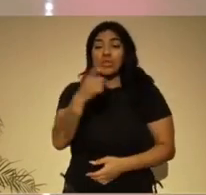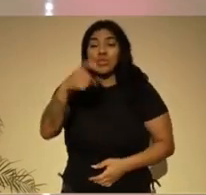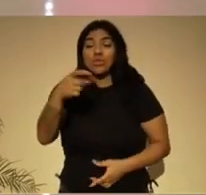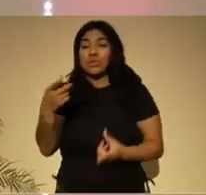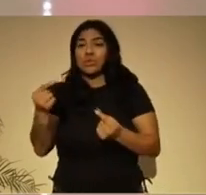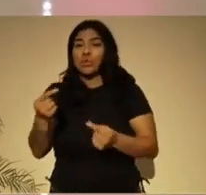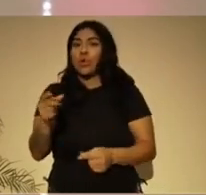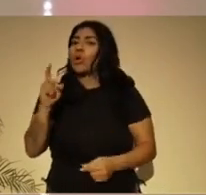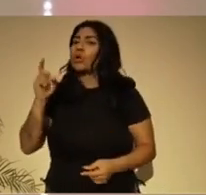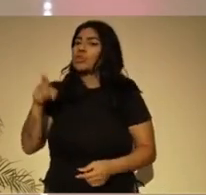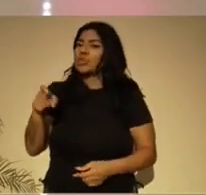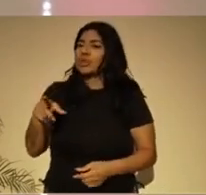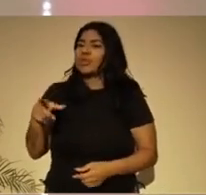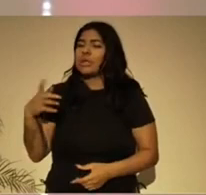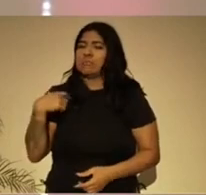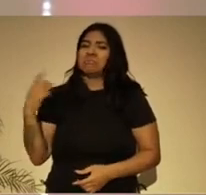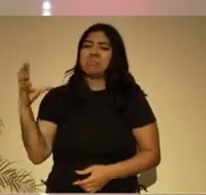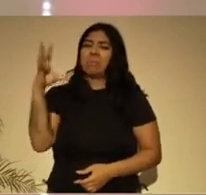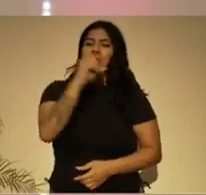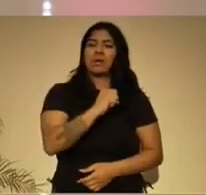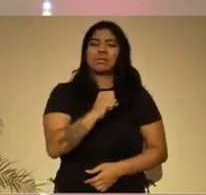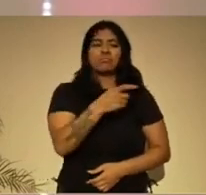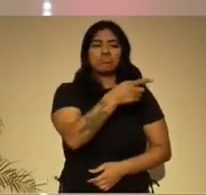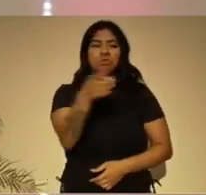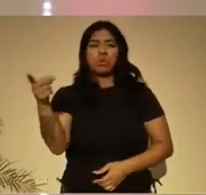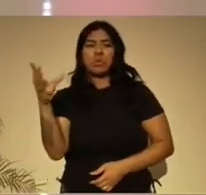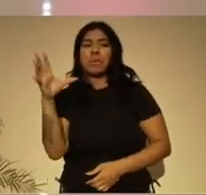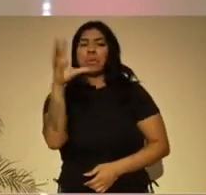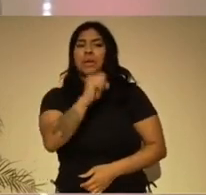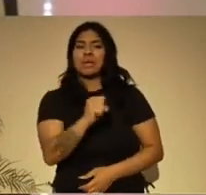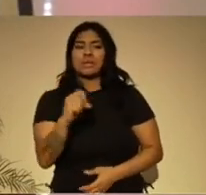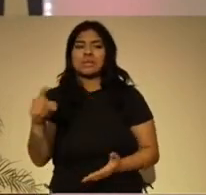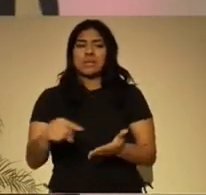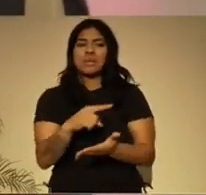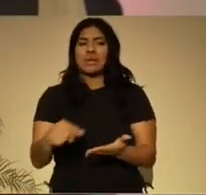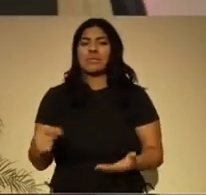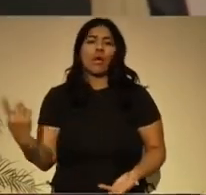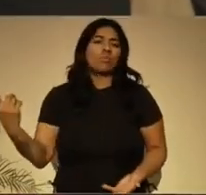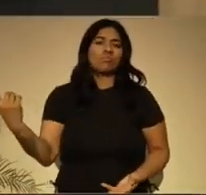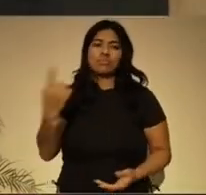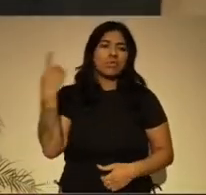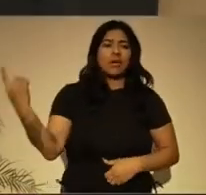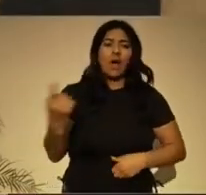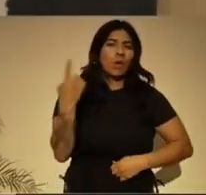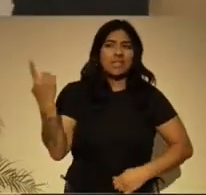should have done, we missed the mark. Anybody miss the mark here? I do it all the time.